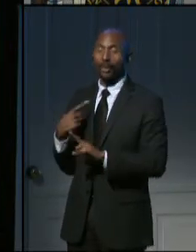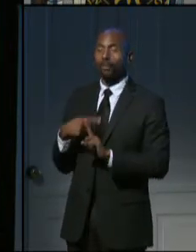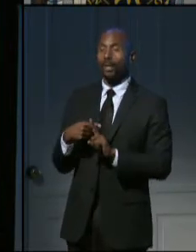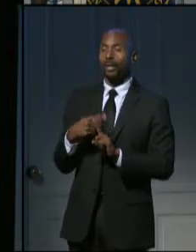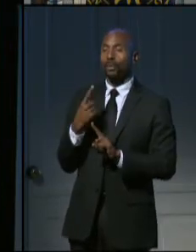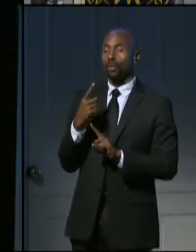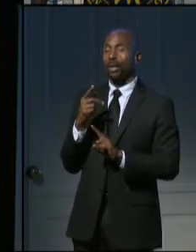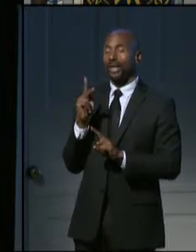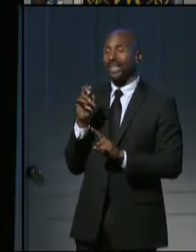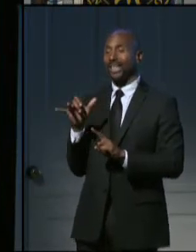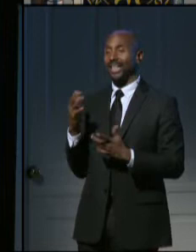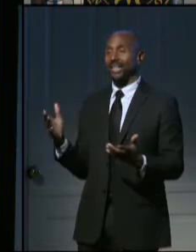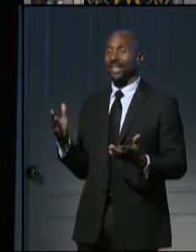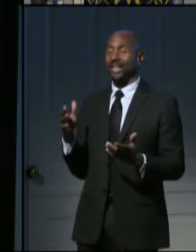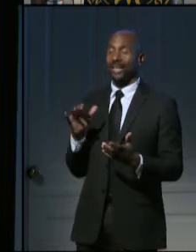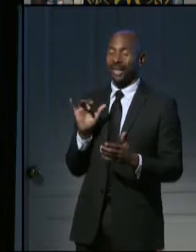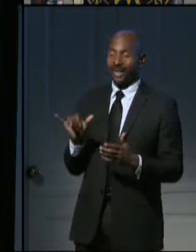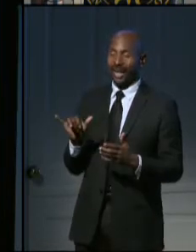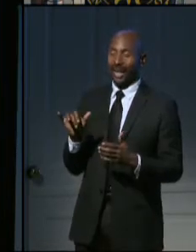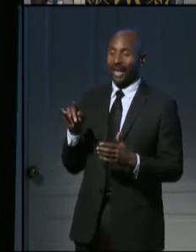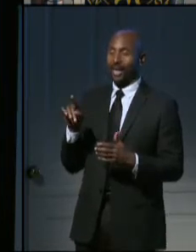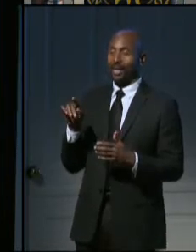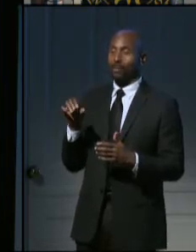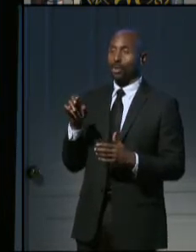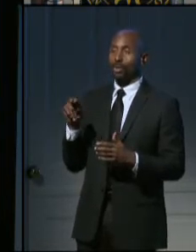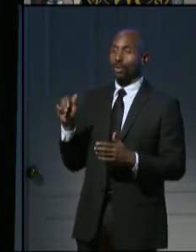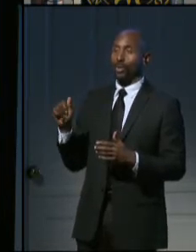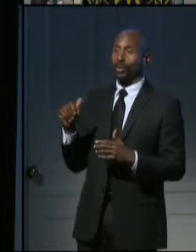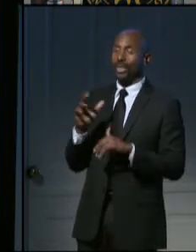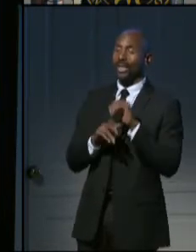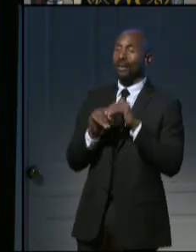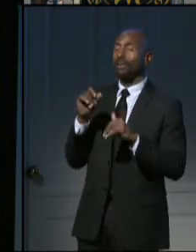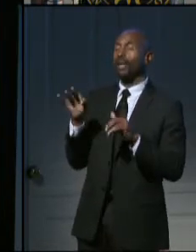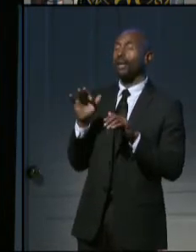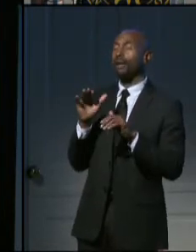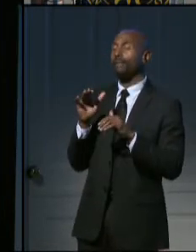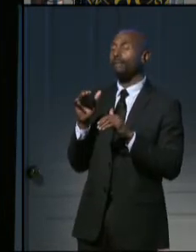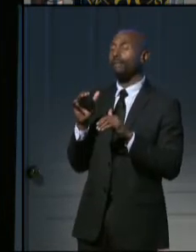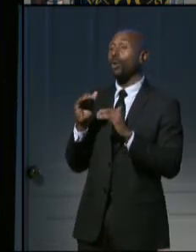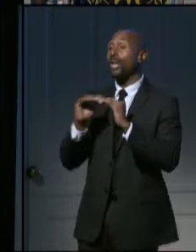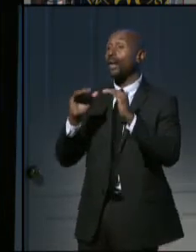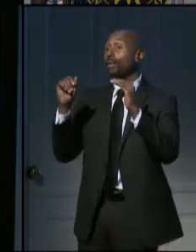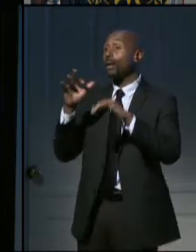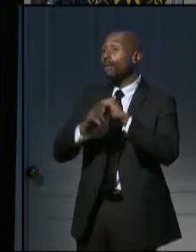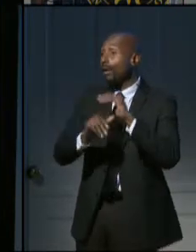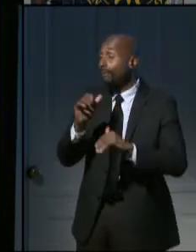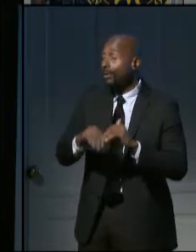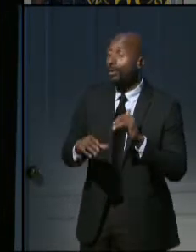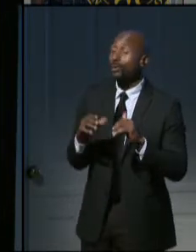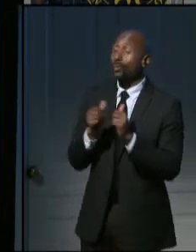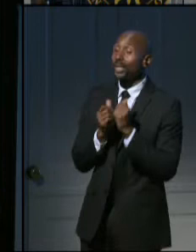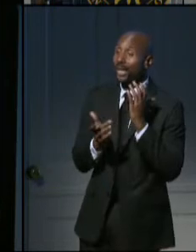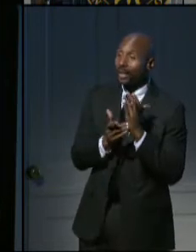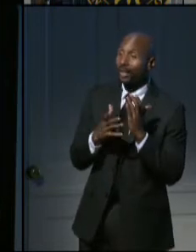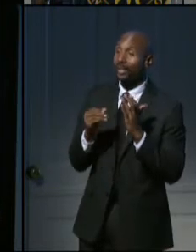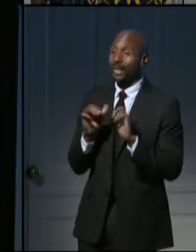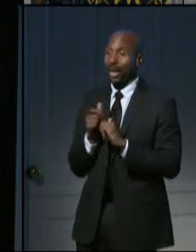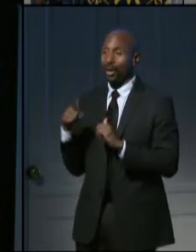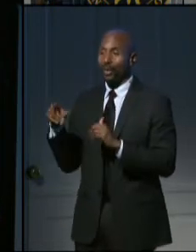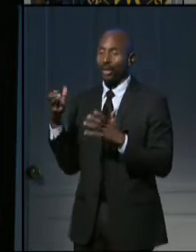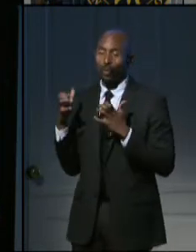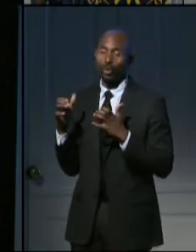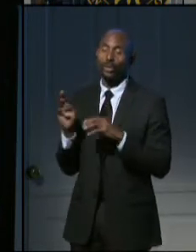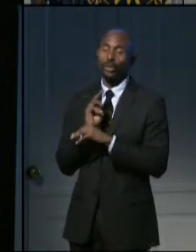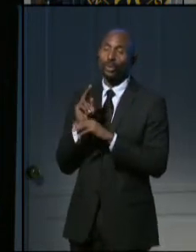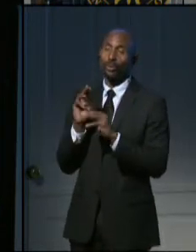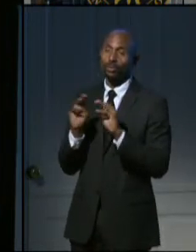of familiarity and comfort with technology and how they might use the museum, because those kind of pieces are just as important as the physical interaction with what